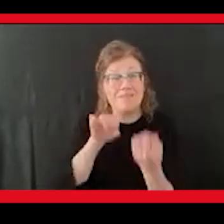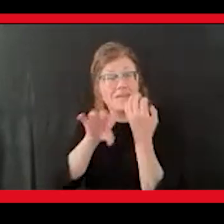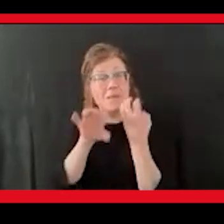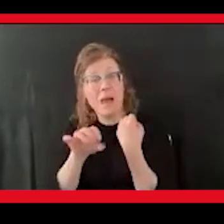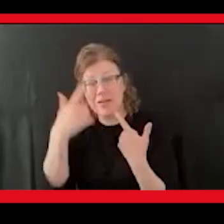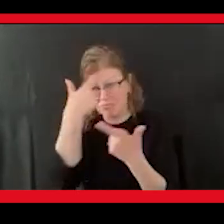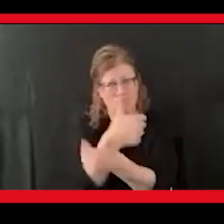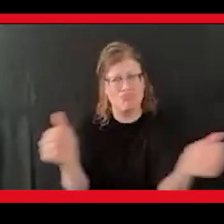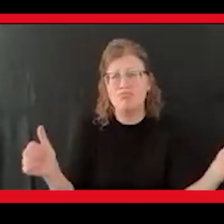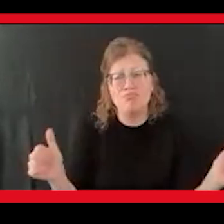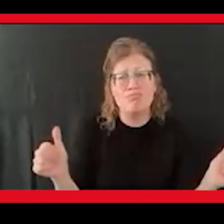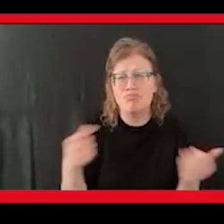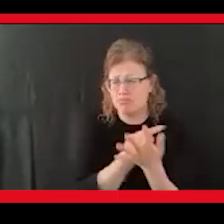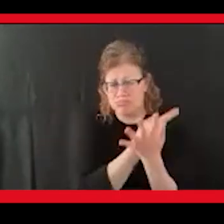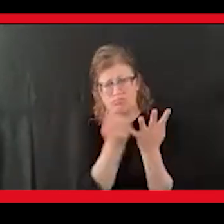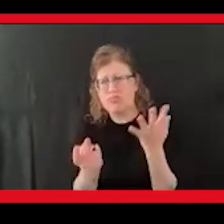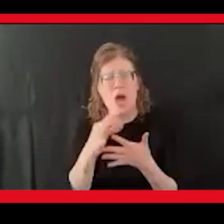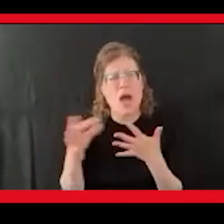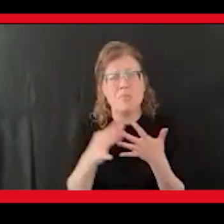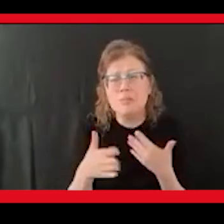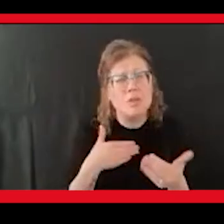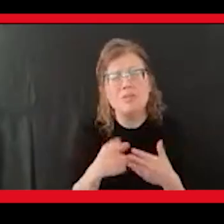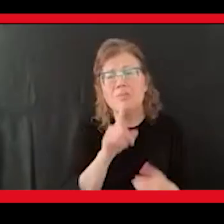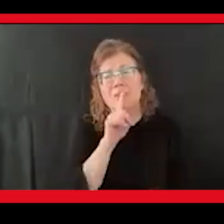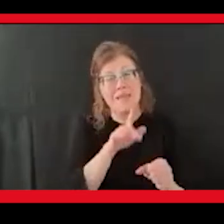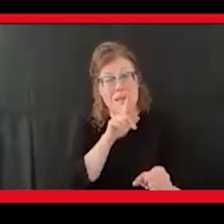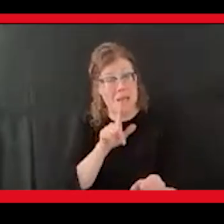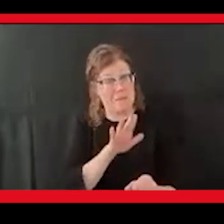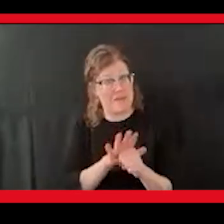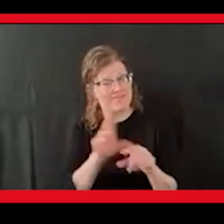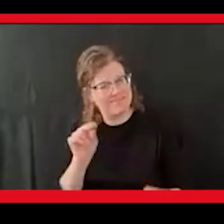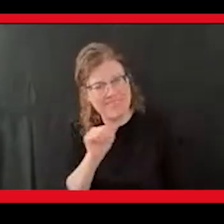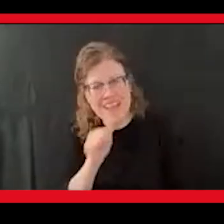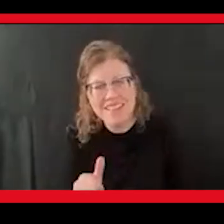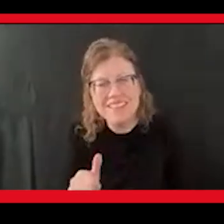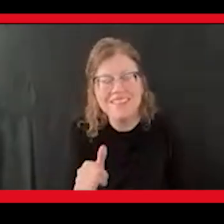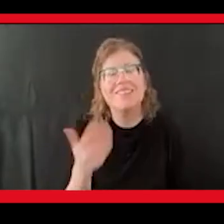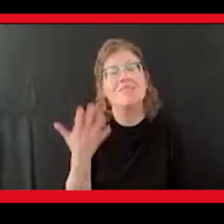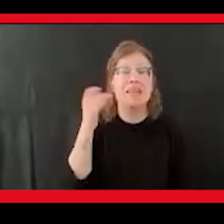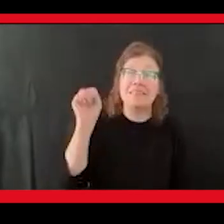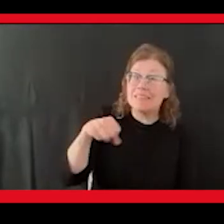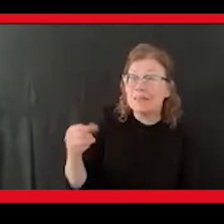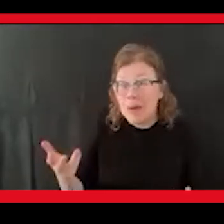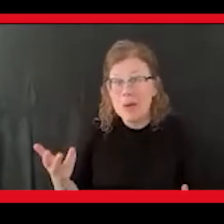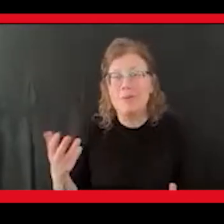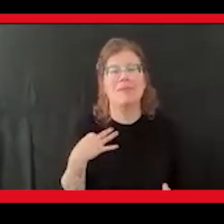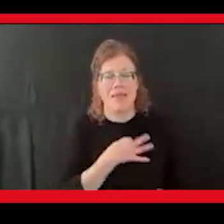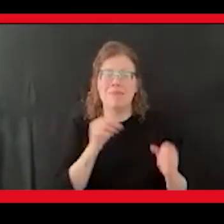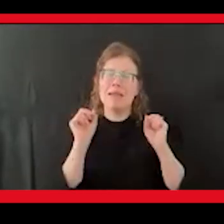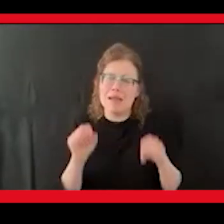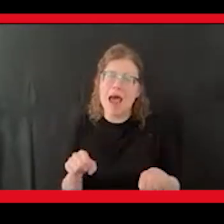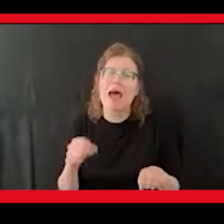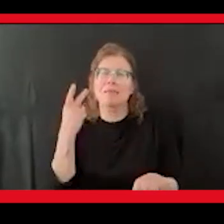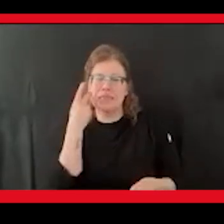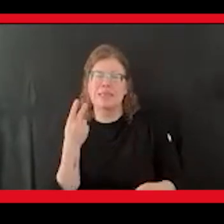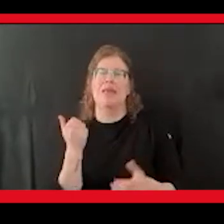it may help ensure that your application is clear, eligible, and complete. May 6th is